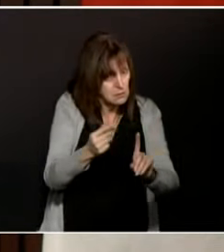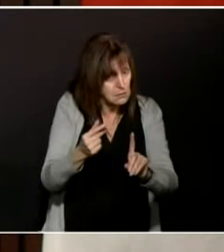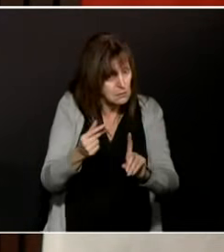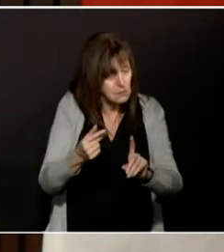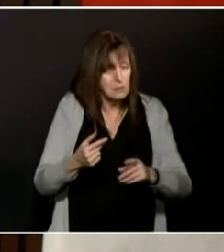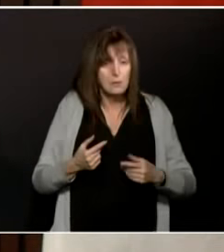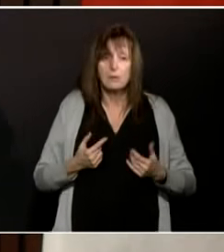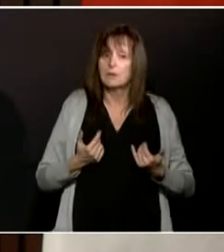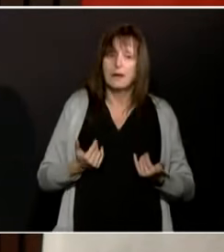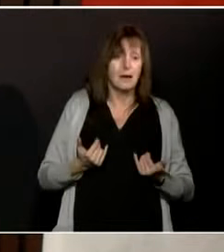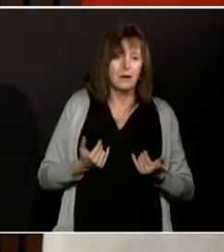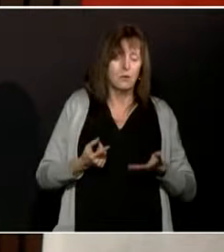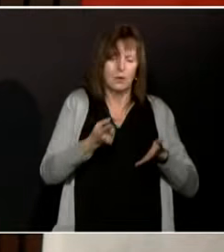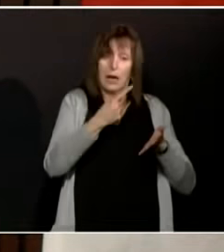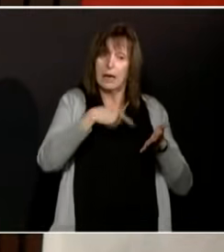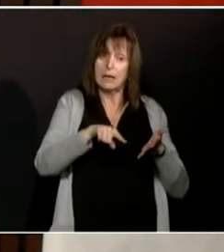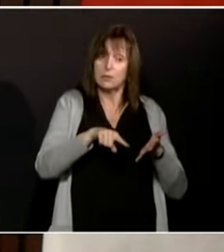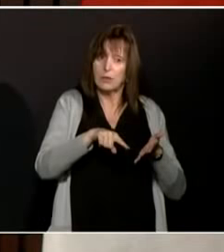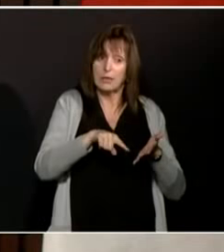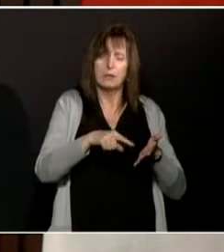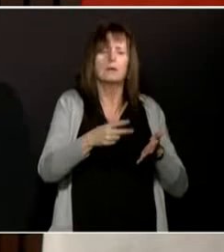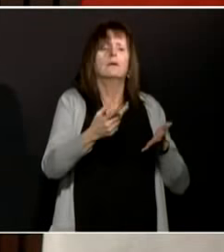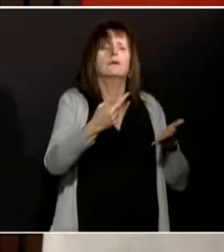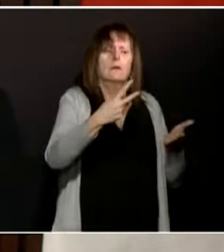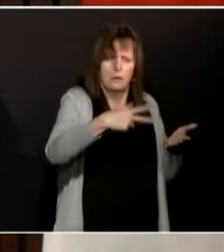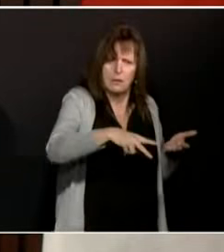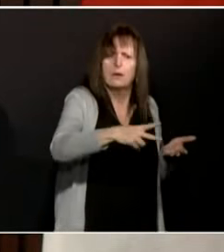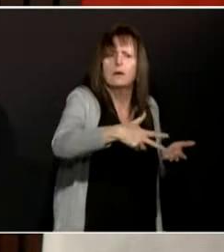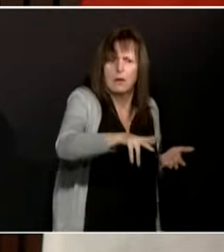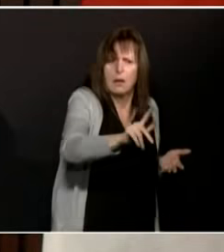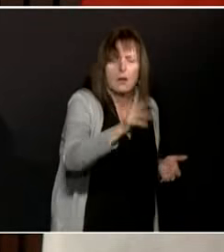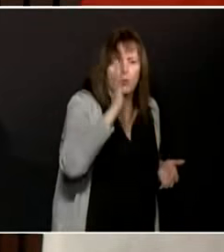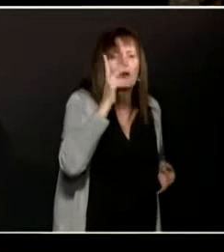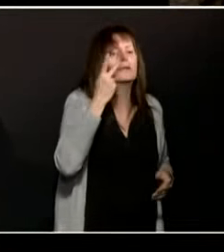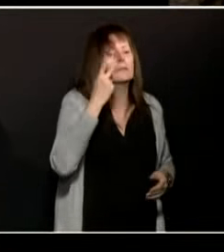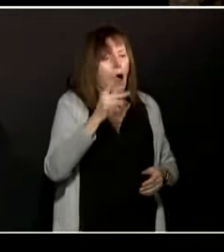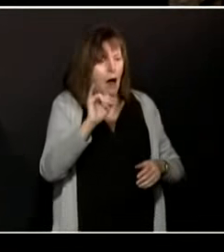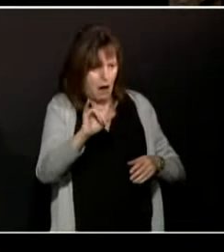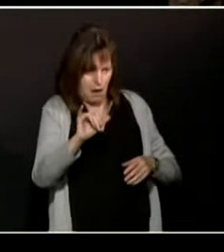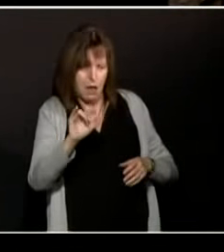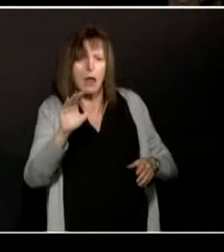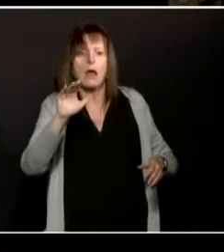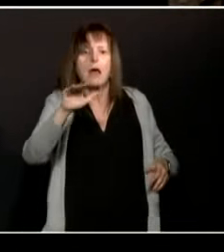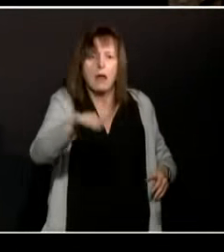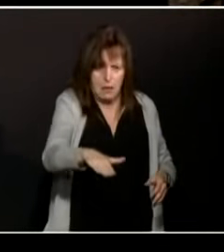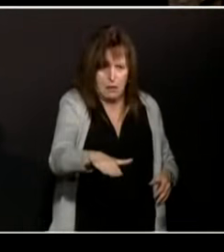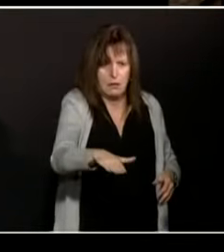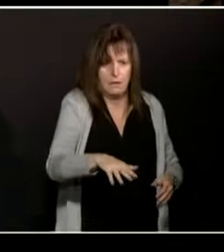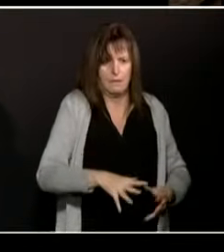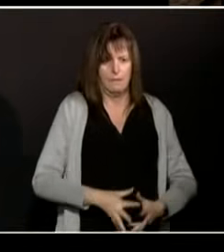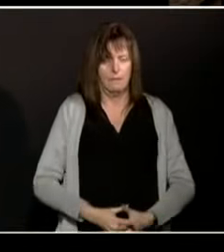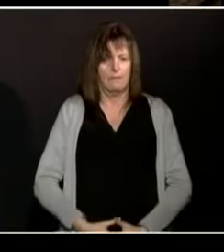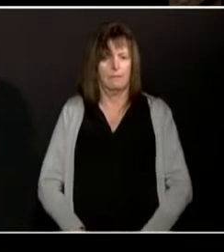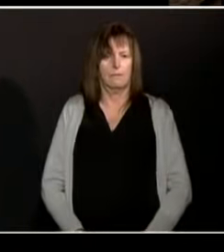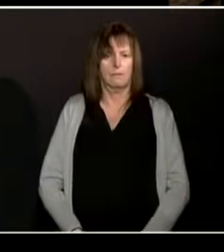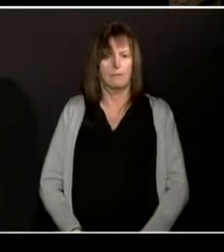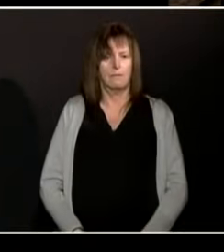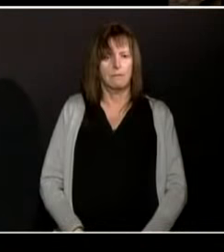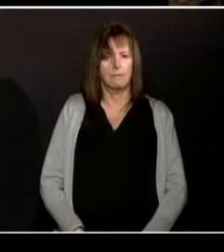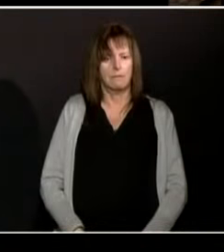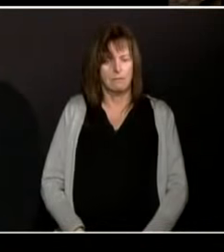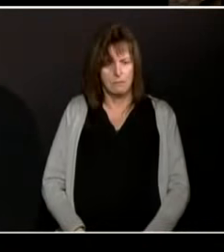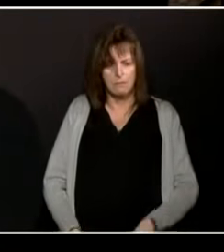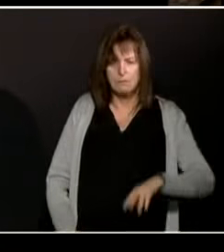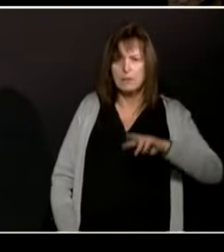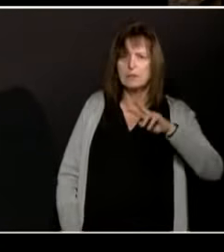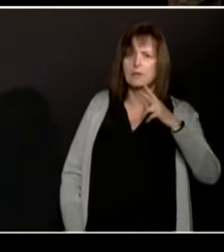it's later on. Follow up. And to follow up, I guess, to Dr. Williams, the obvious question then, and